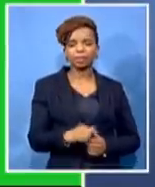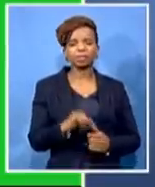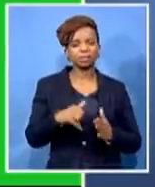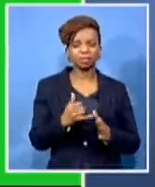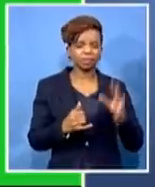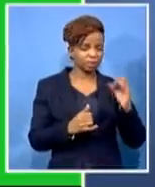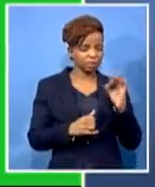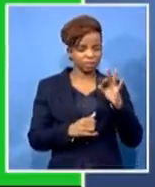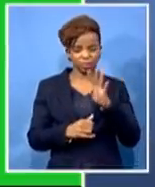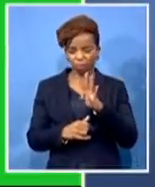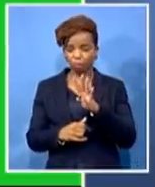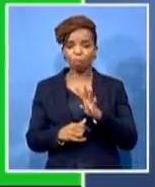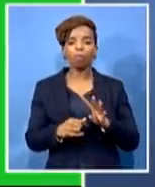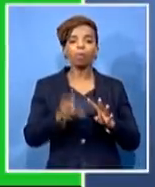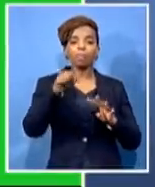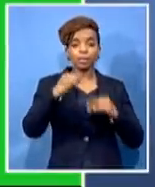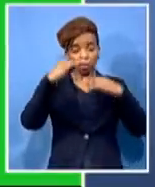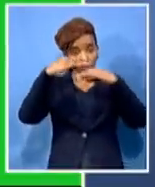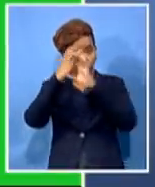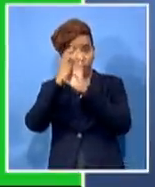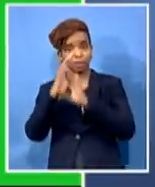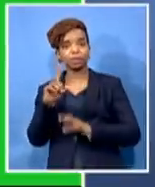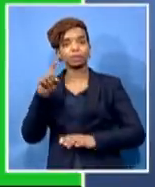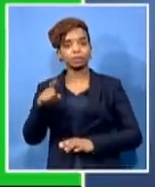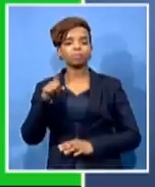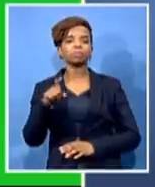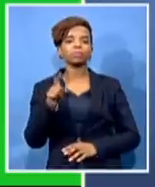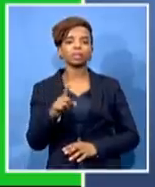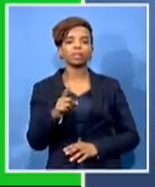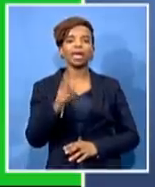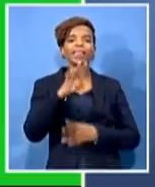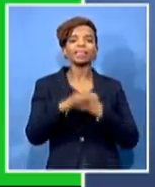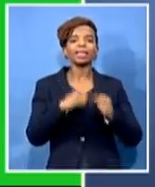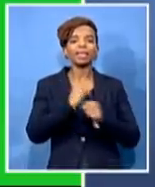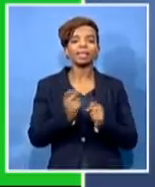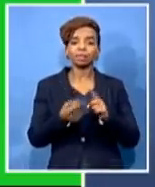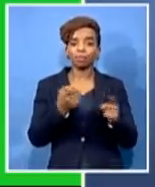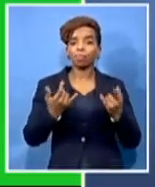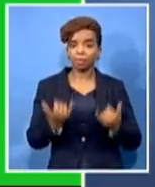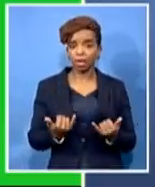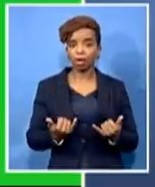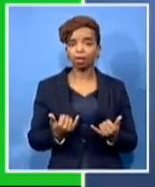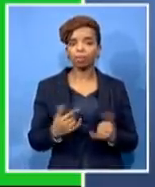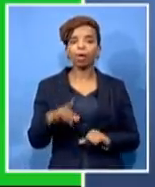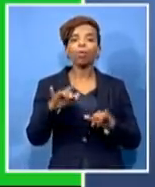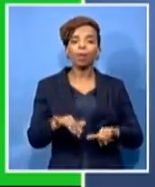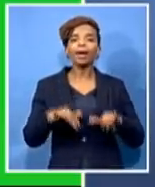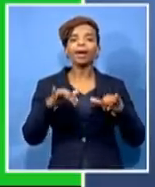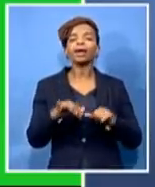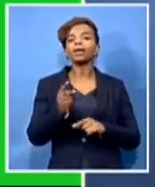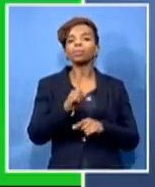election 3 years from now, right? Work on changing the Electoral Act. That's number 1, my hobby